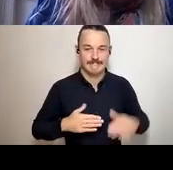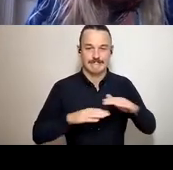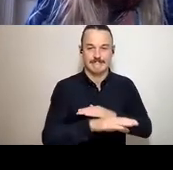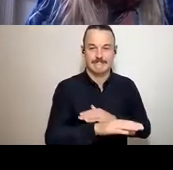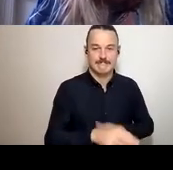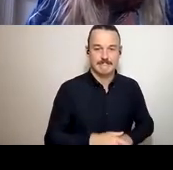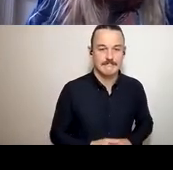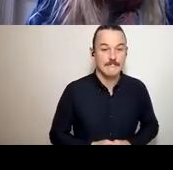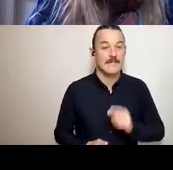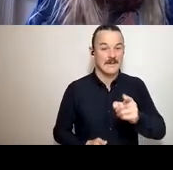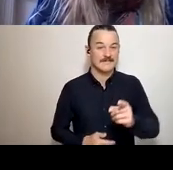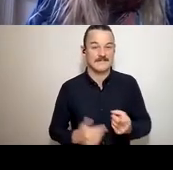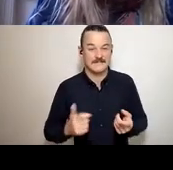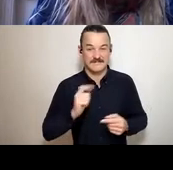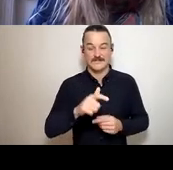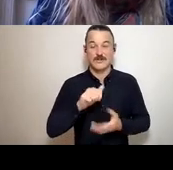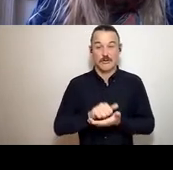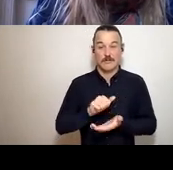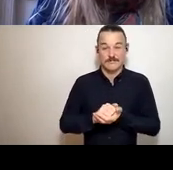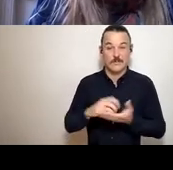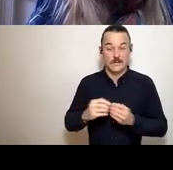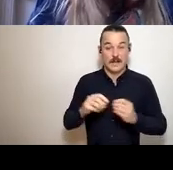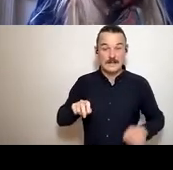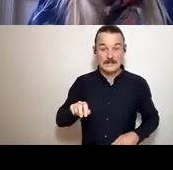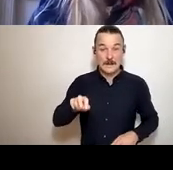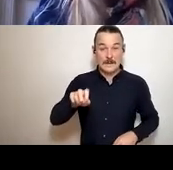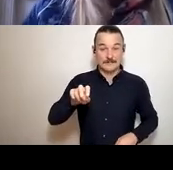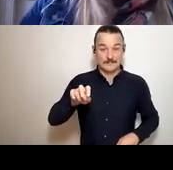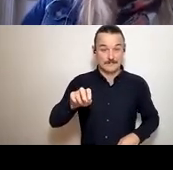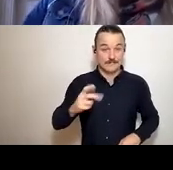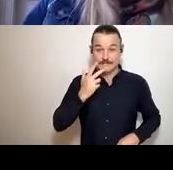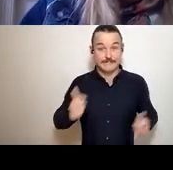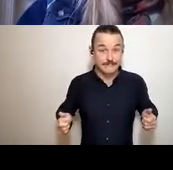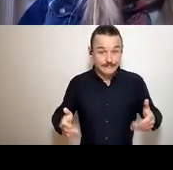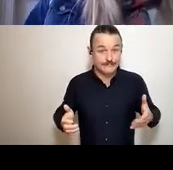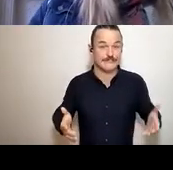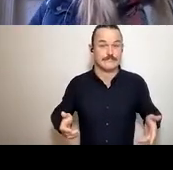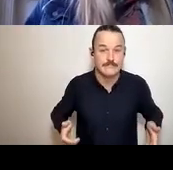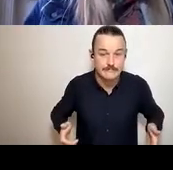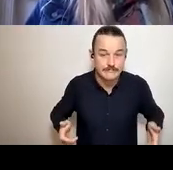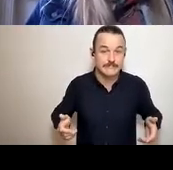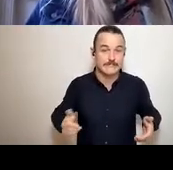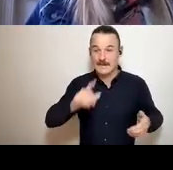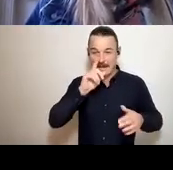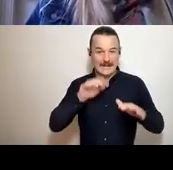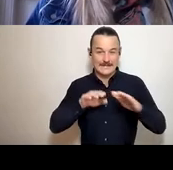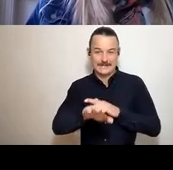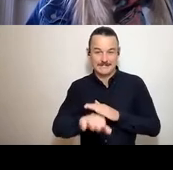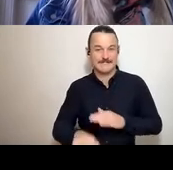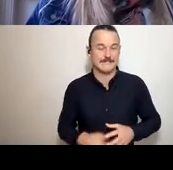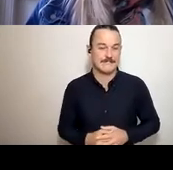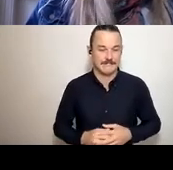see. So that makes it exclusionary towards anyone who uses a wheelchair to get into a building. And